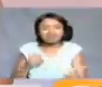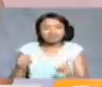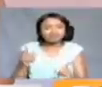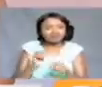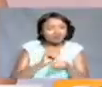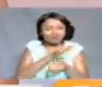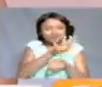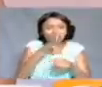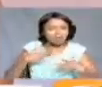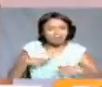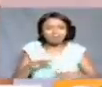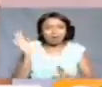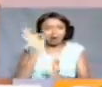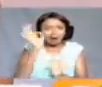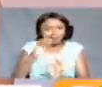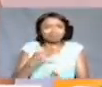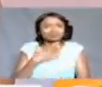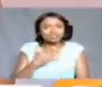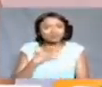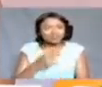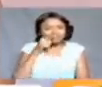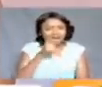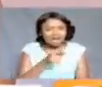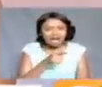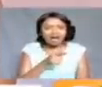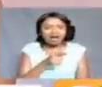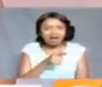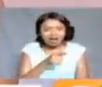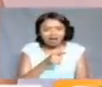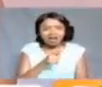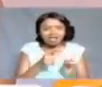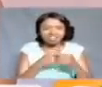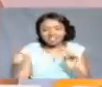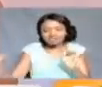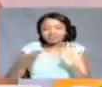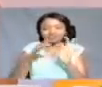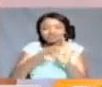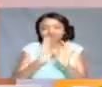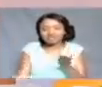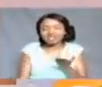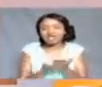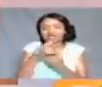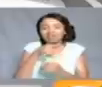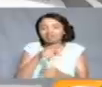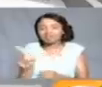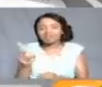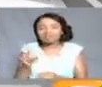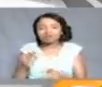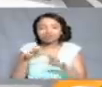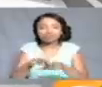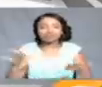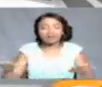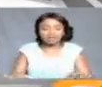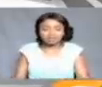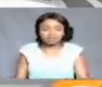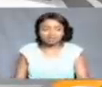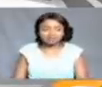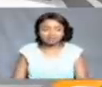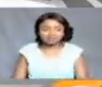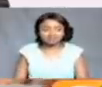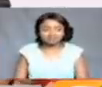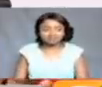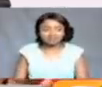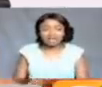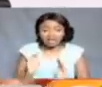people that don't have anything outside of the brand. I will give you more than two. Give me. Not right now,